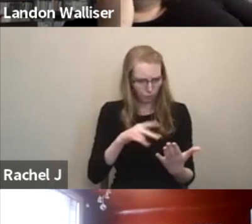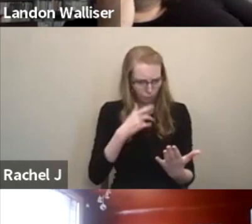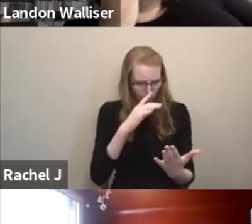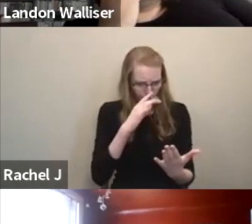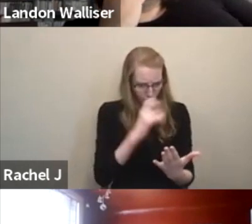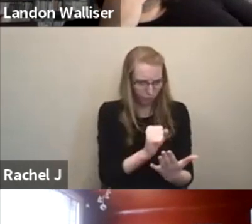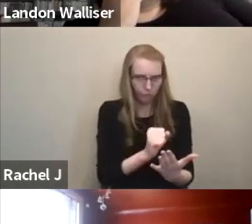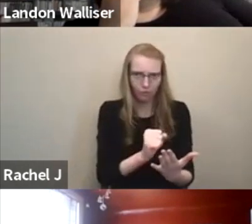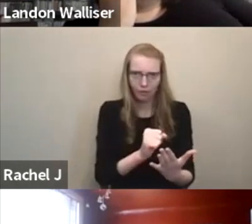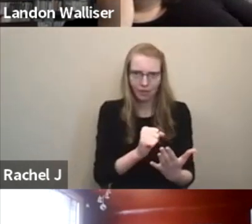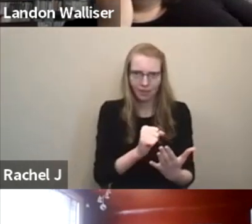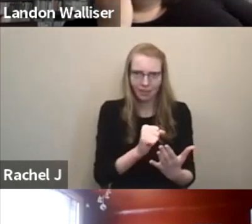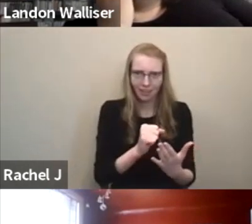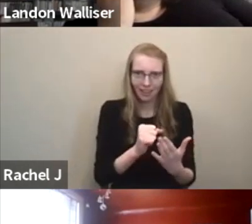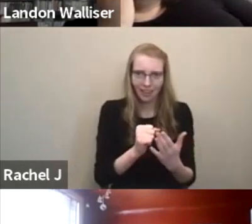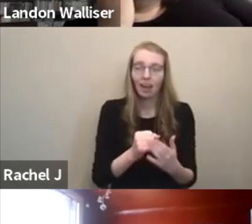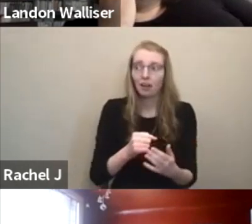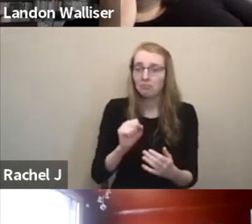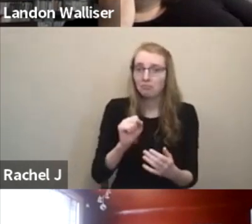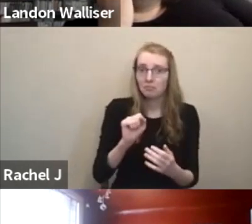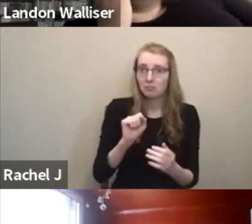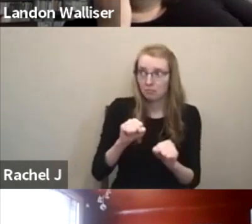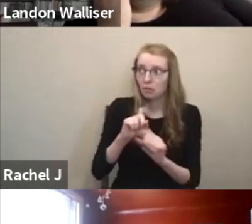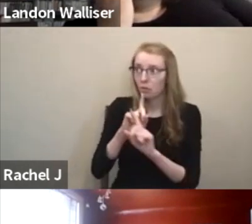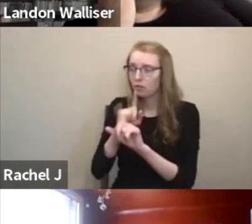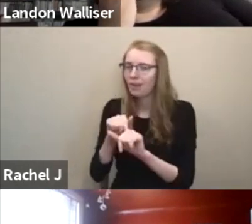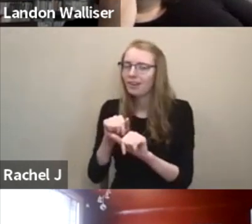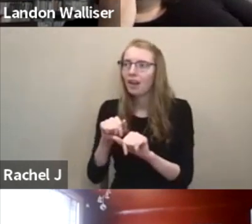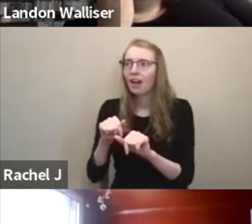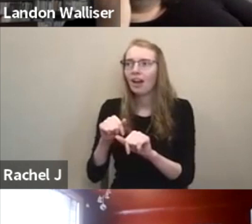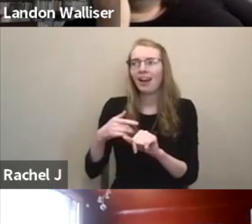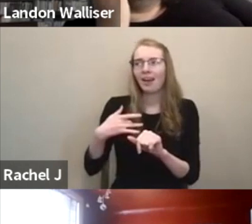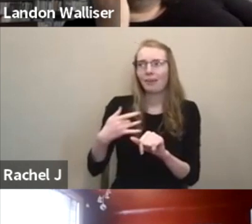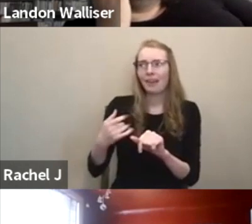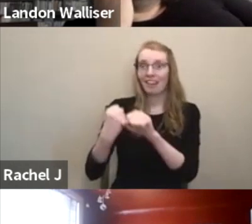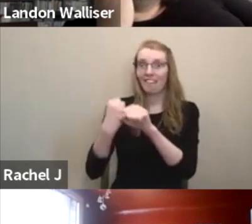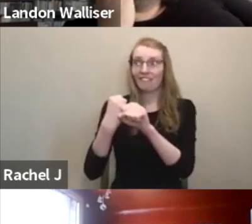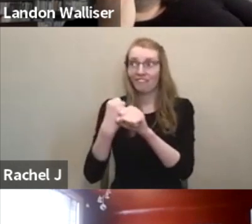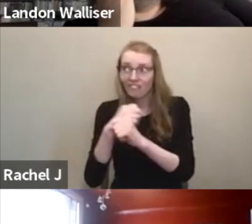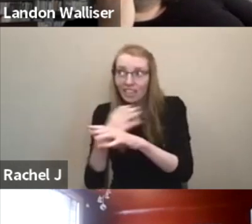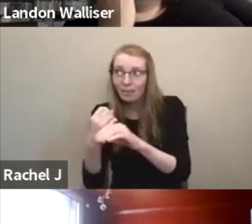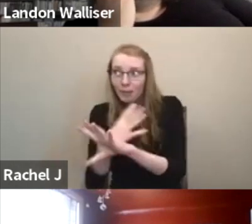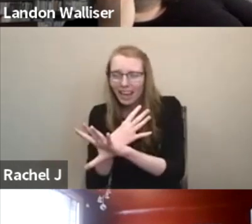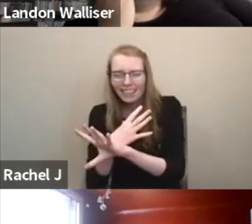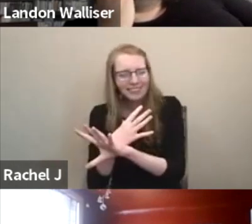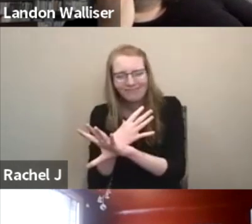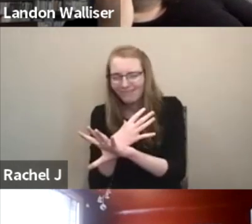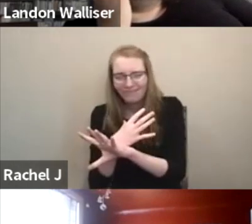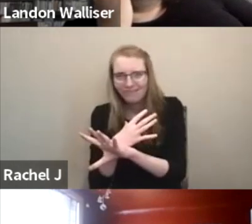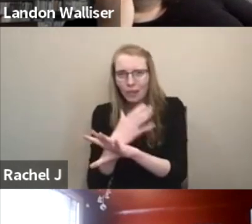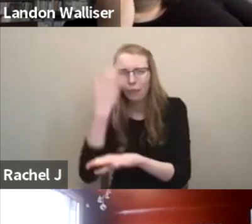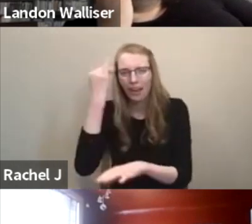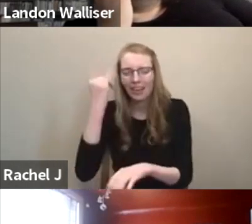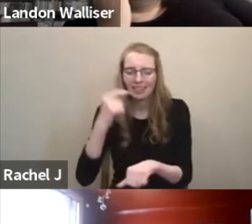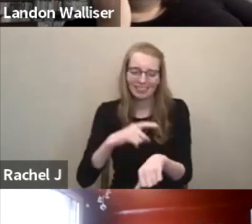give feedback, and that's just, again, it's just time, to give thoughtful critique on someone's play